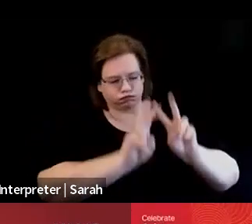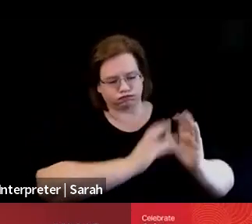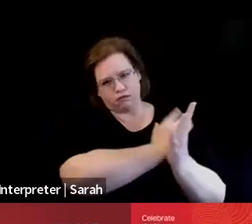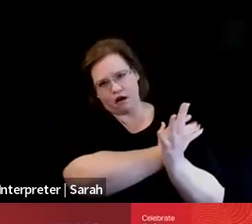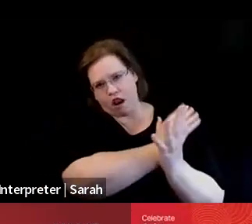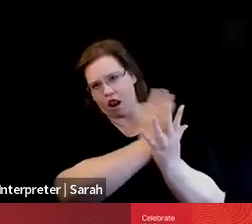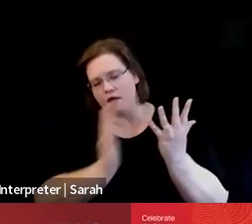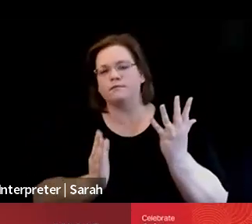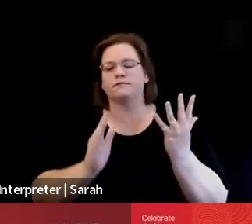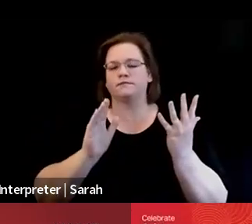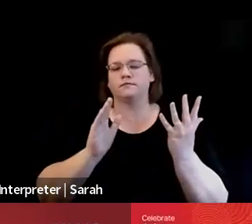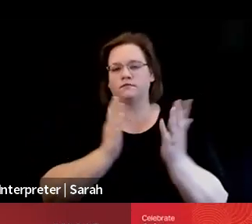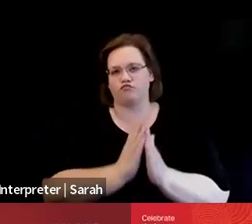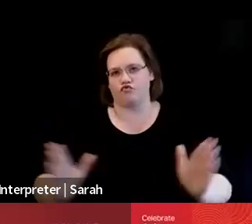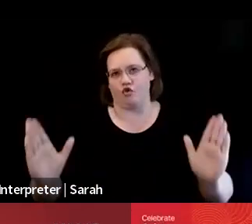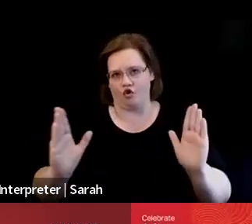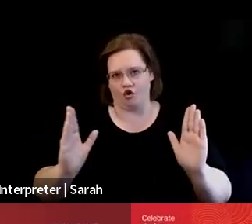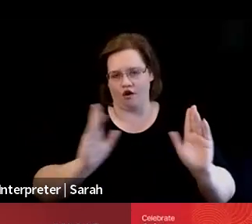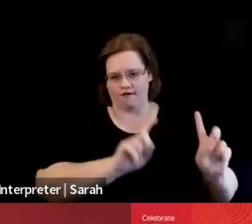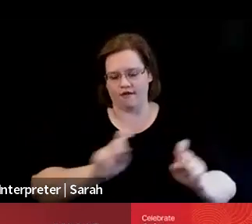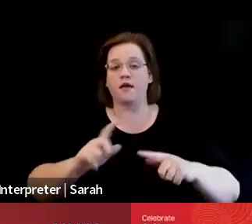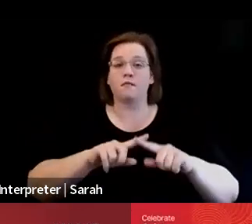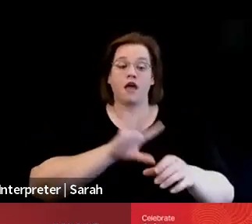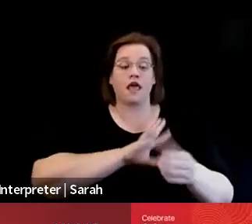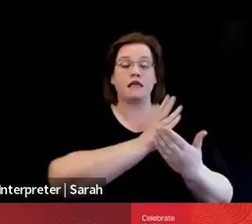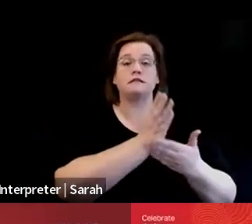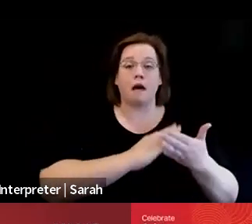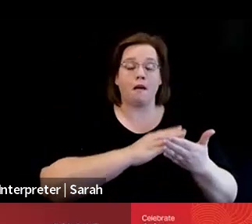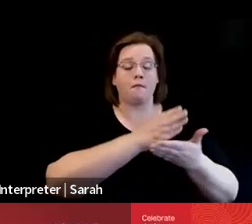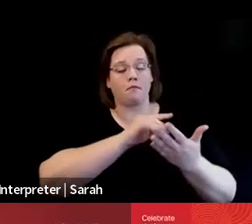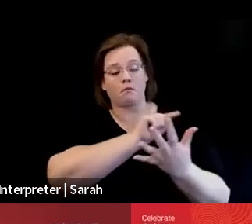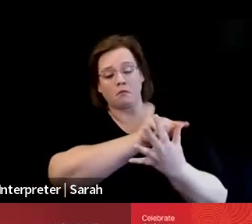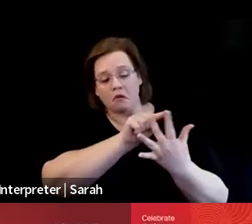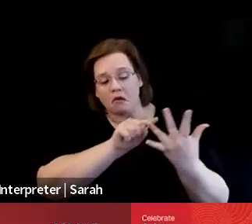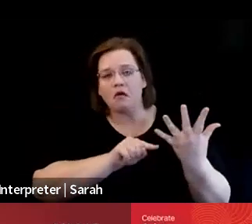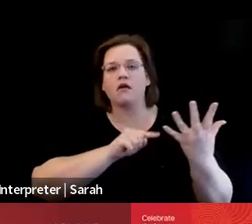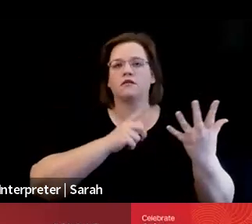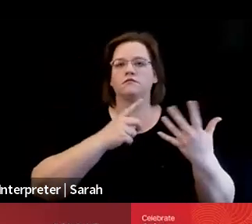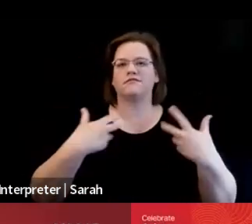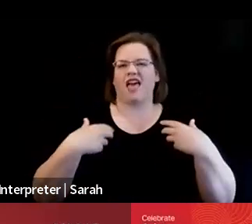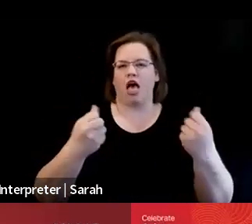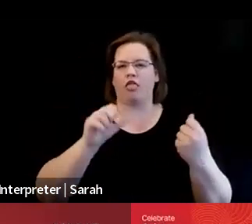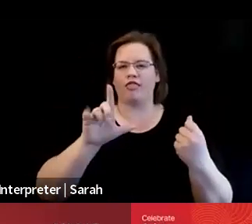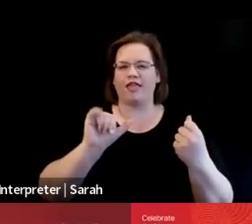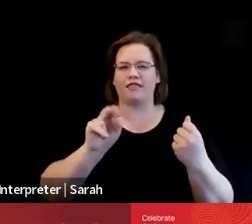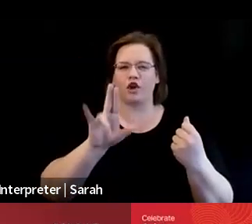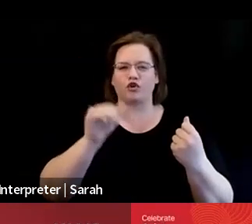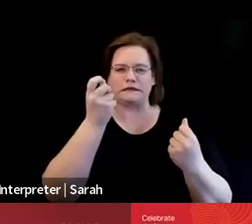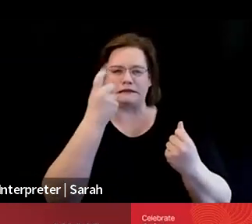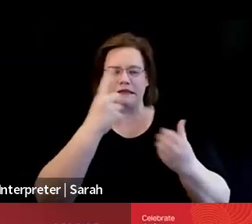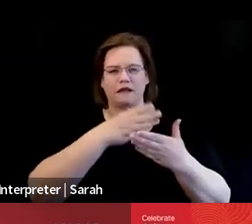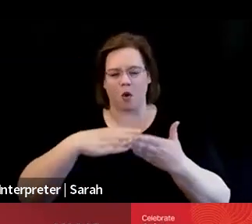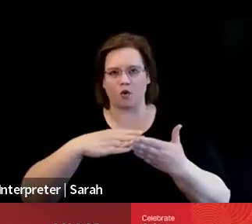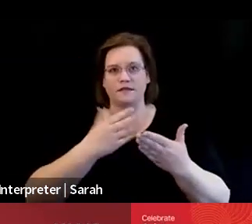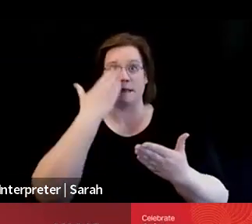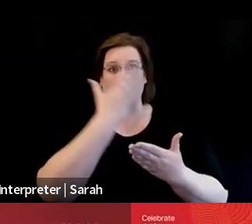broader scale, but it's got some health literacy components to it. So that is the best measure that we